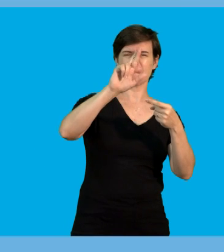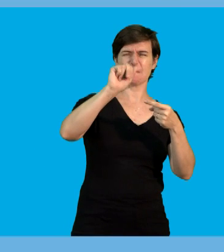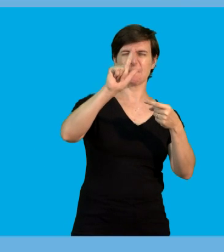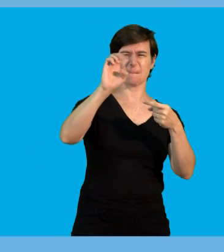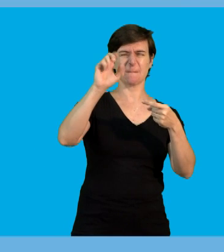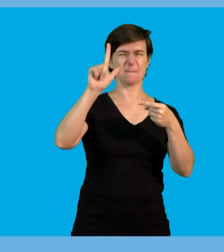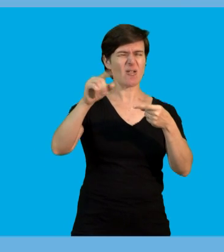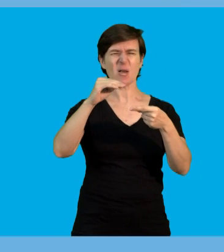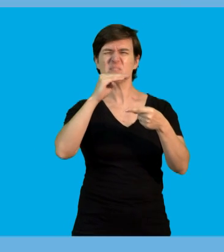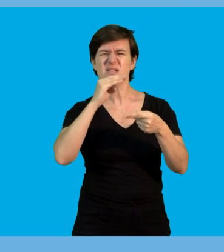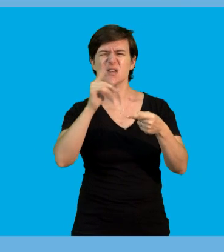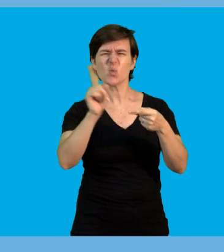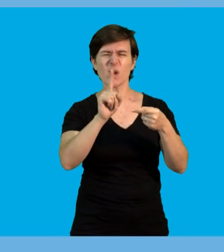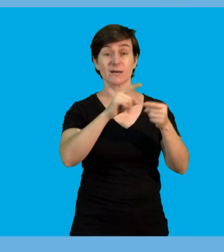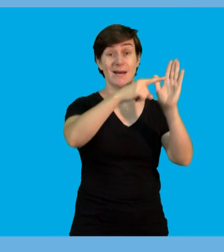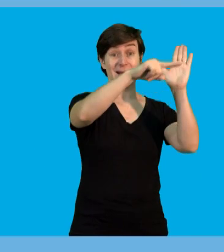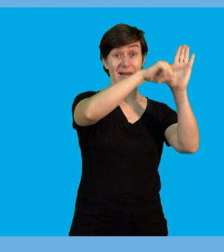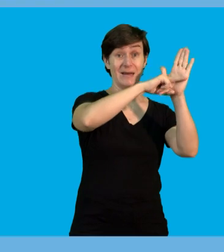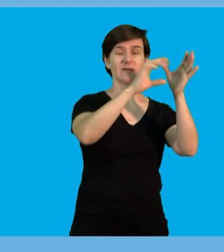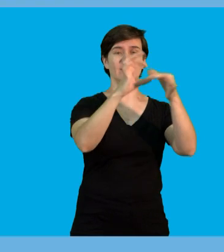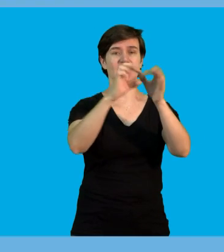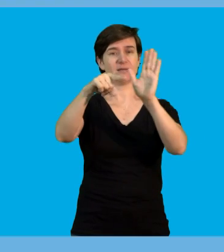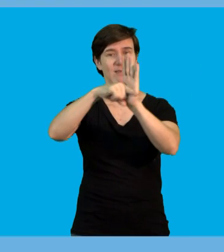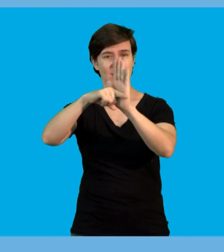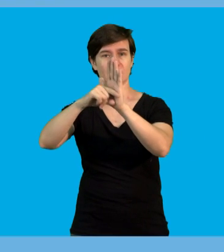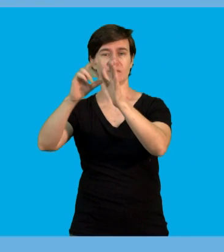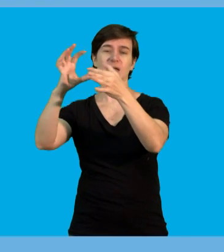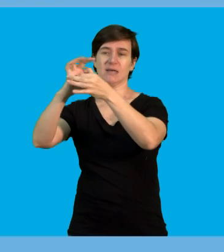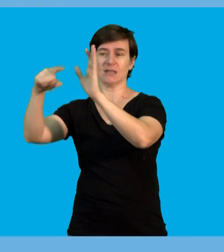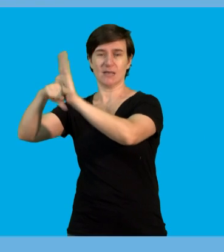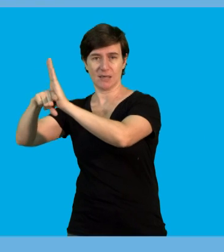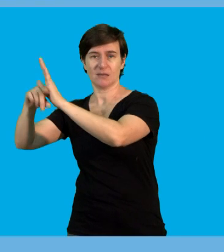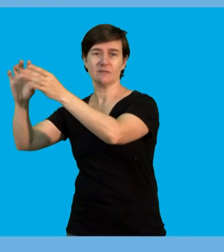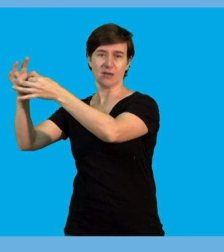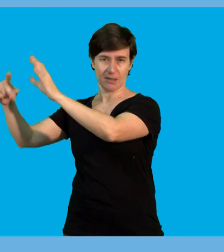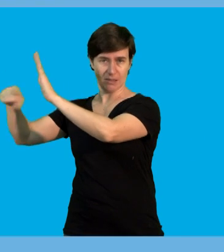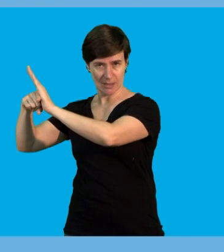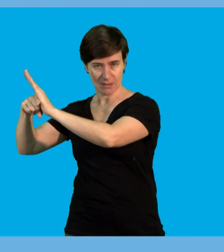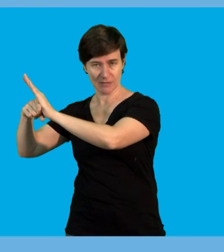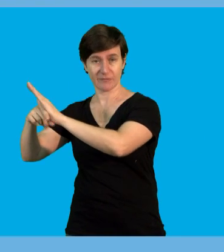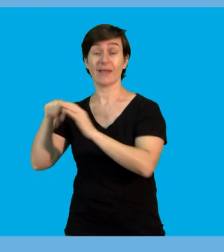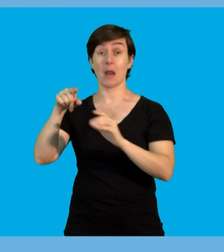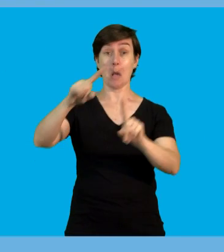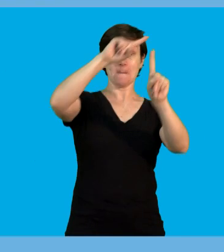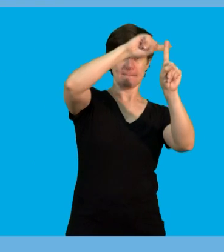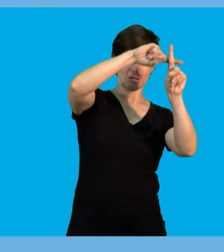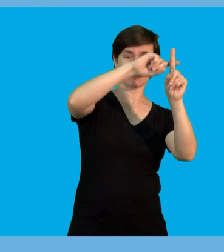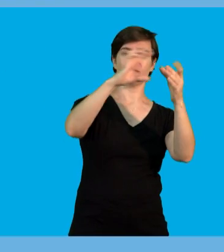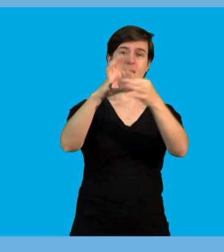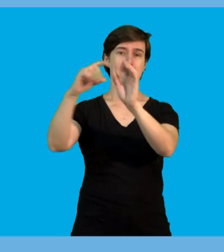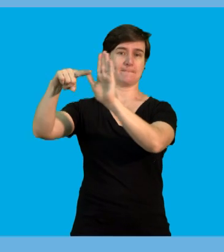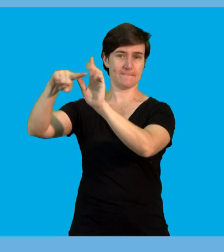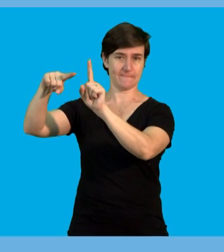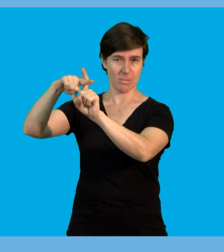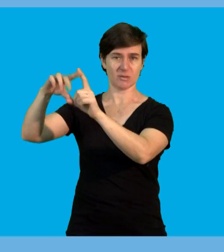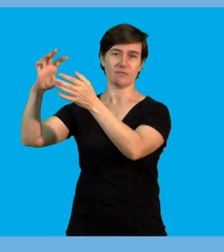to form a battery, a negative terminal is going to be connected to a negative terminal and another negative terminal, and then with regards to the